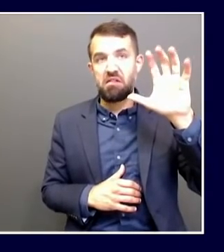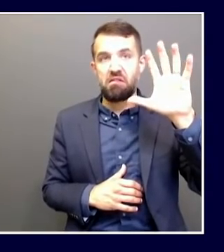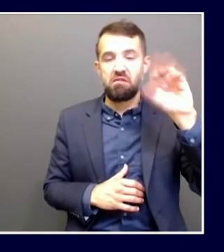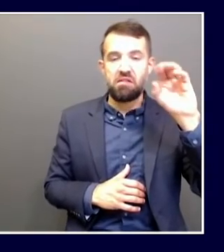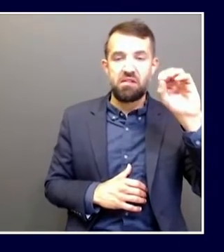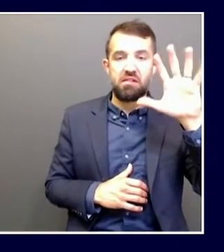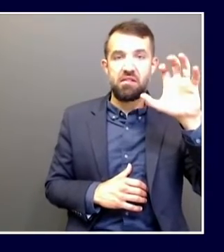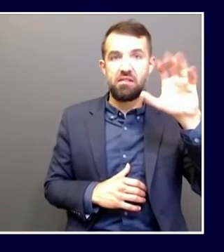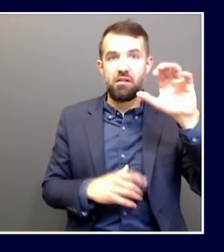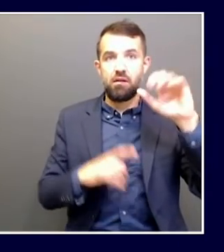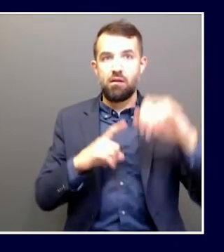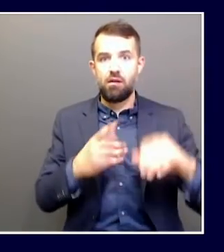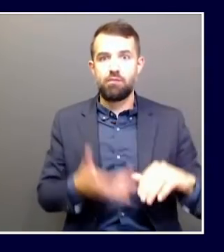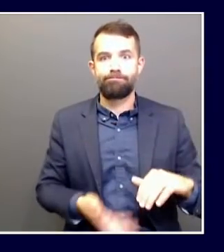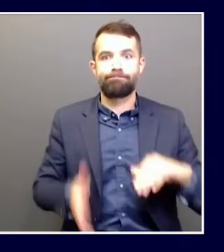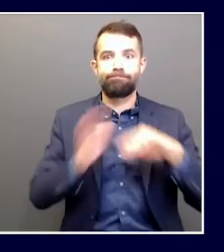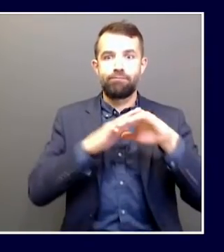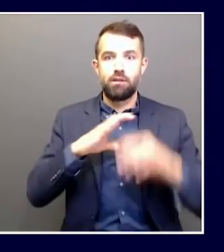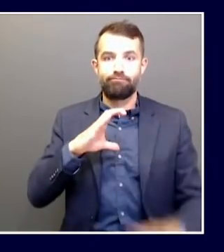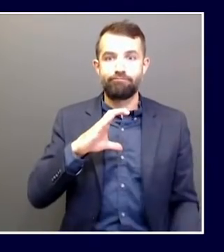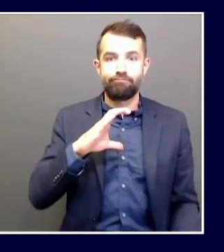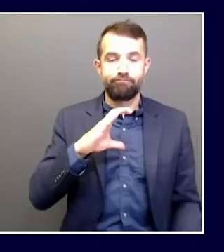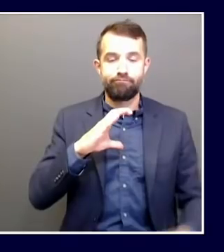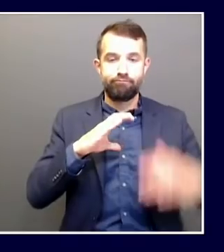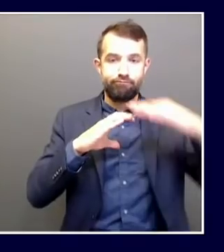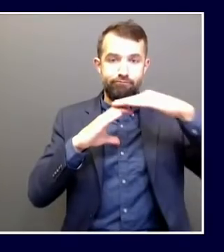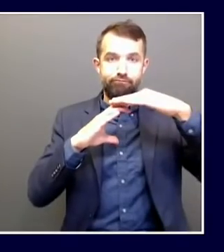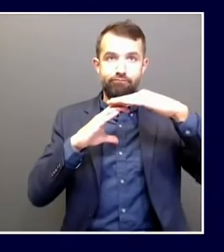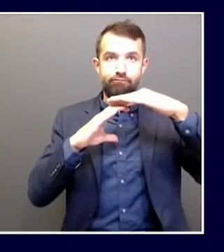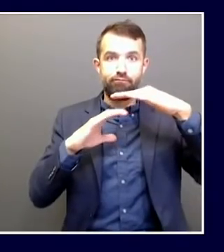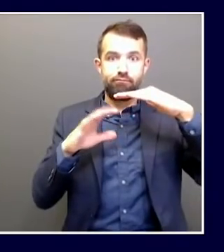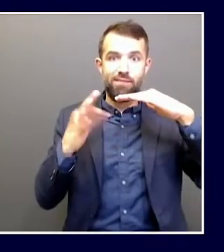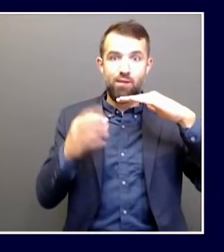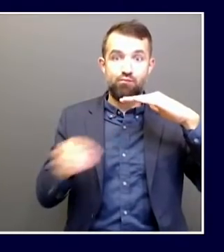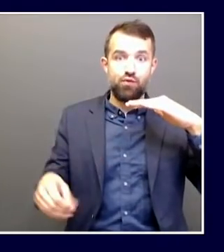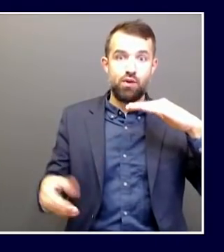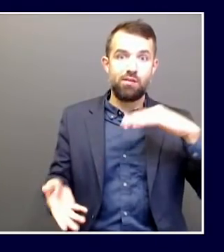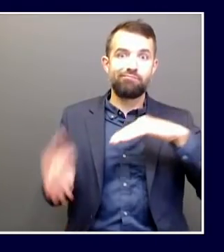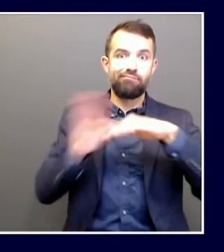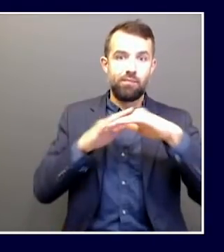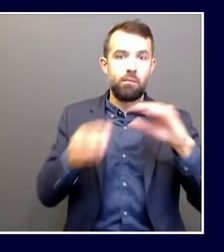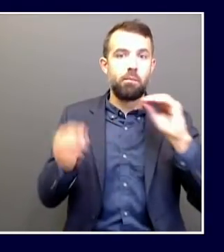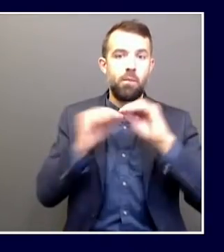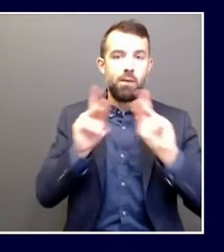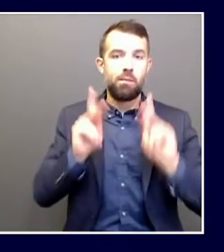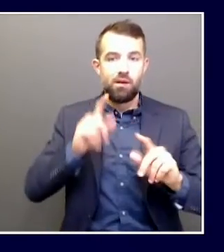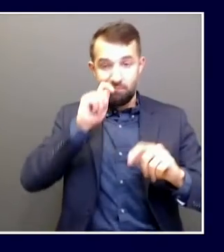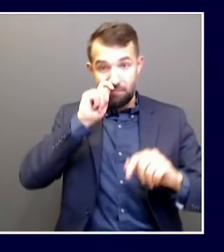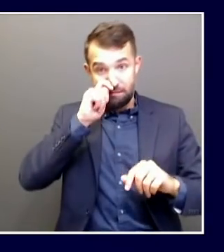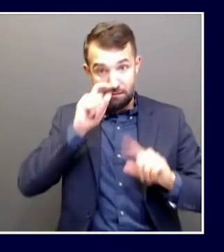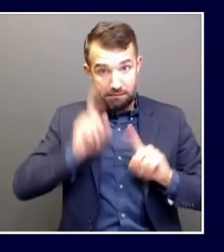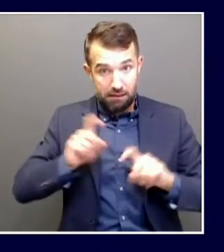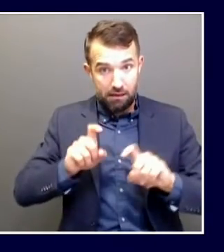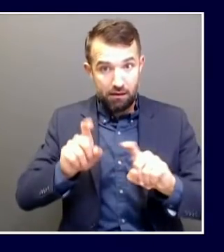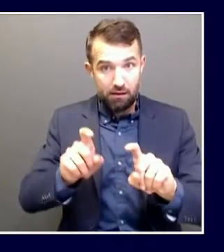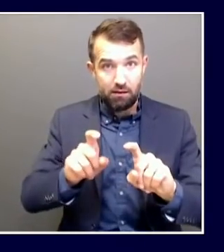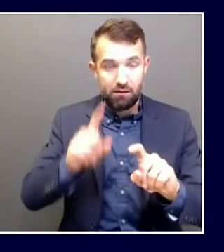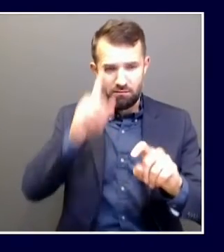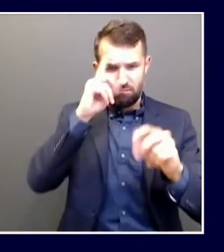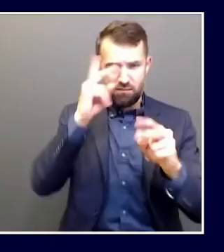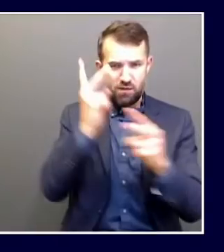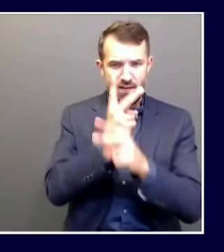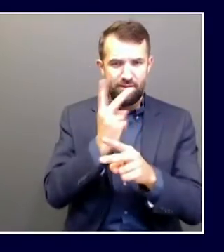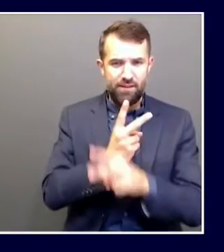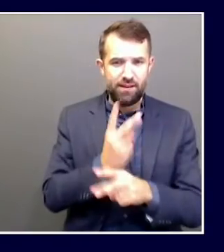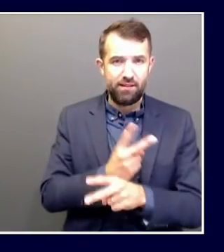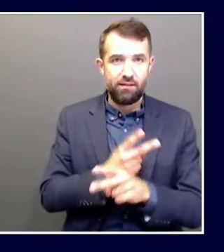grown significantly. That's the 19%. So when you put those in our mathematical model, which you and I